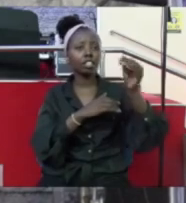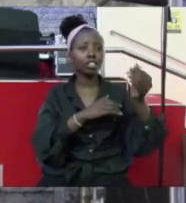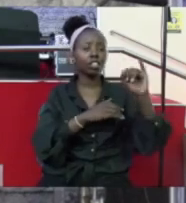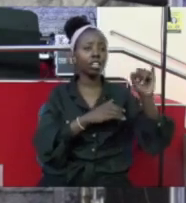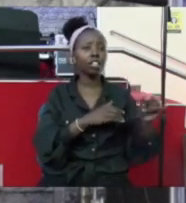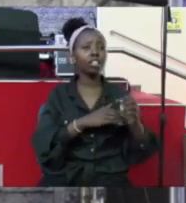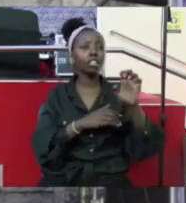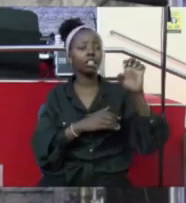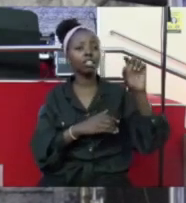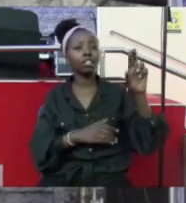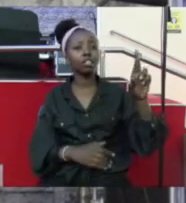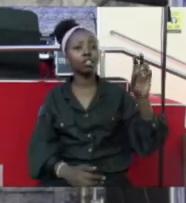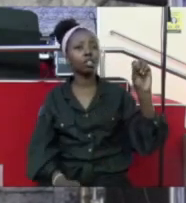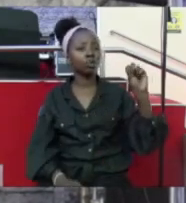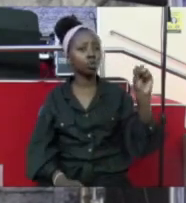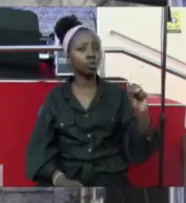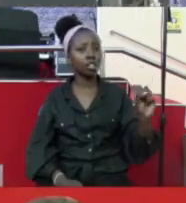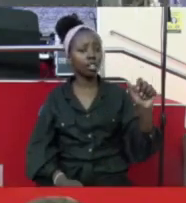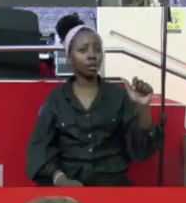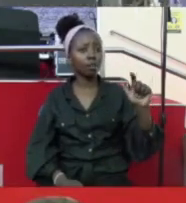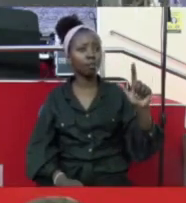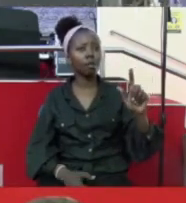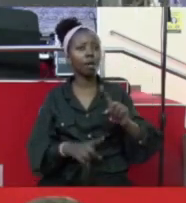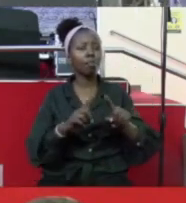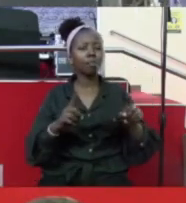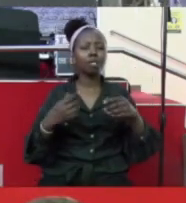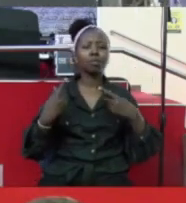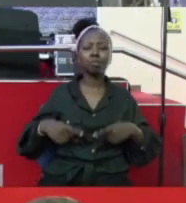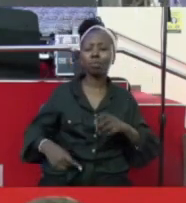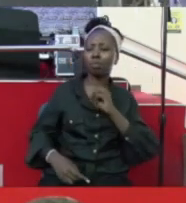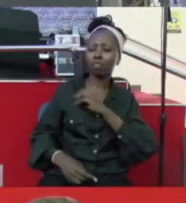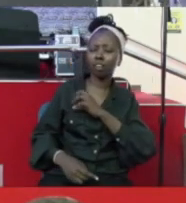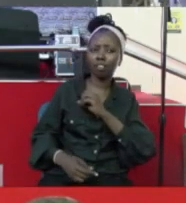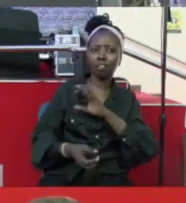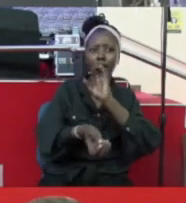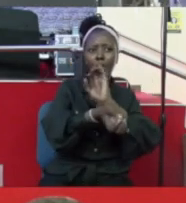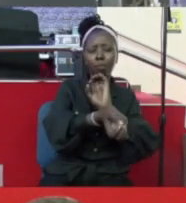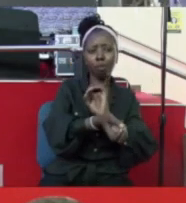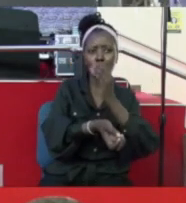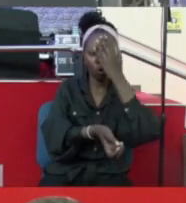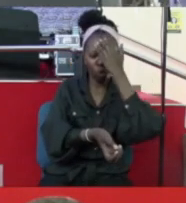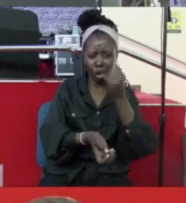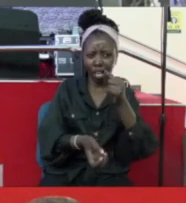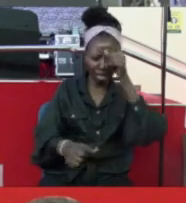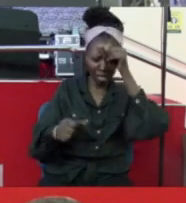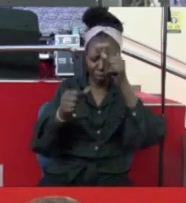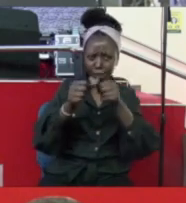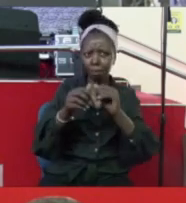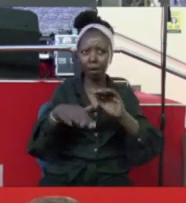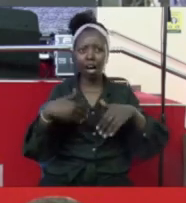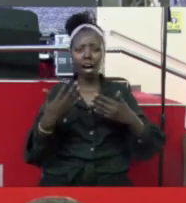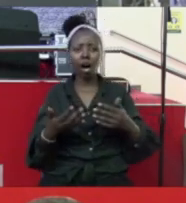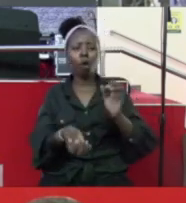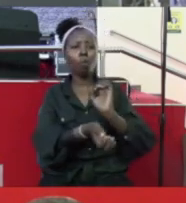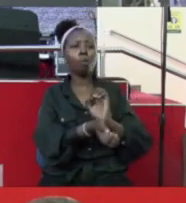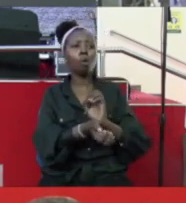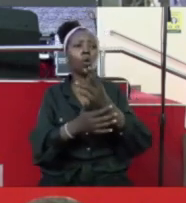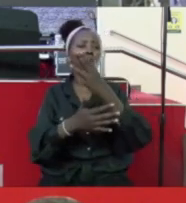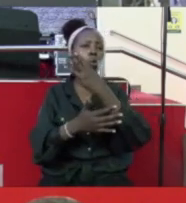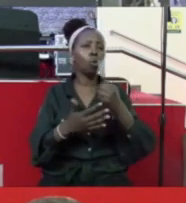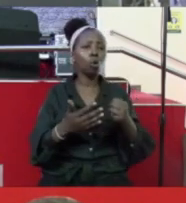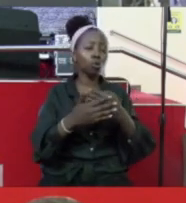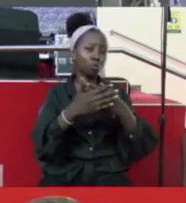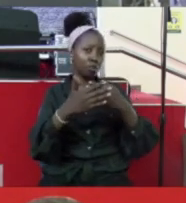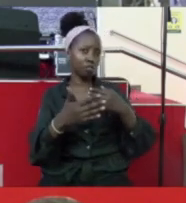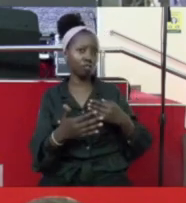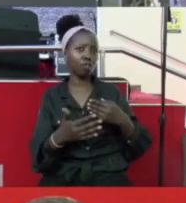ajiunge na wanafunzi wengine. But they were afraid of him because of his reputation. Wakamwogopa sababu ya sifa yake. Barnabas stood up for Paul and used